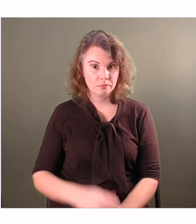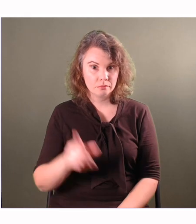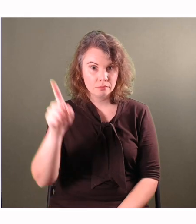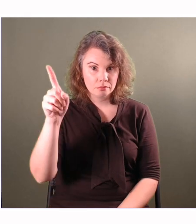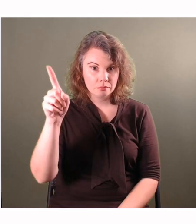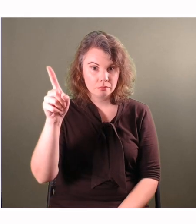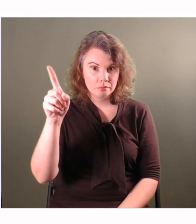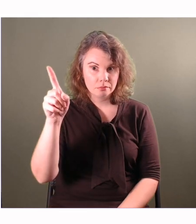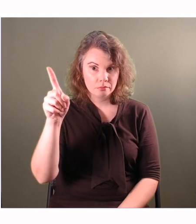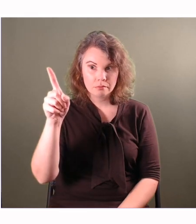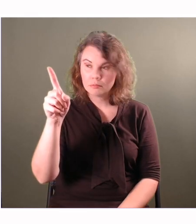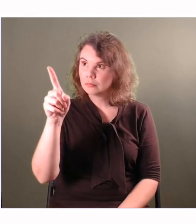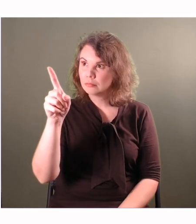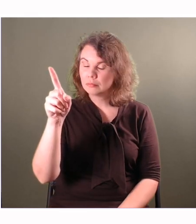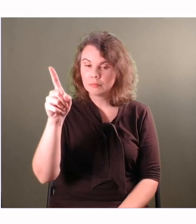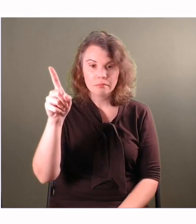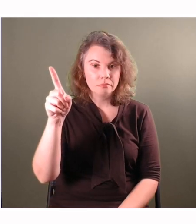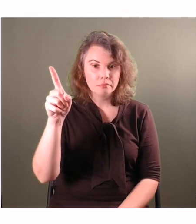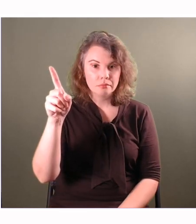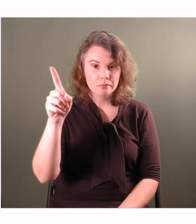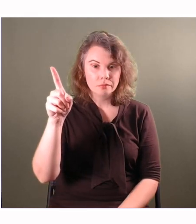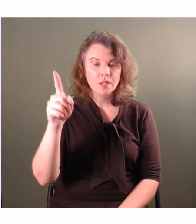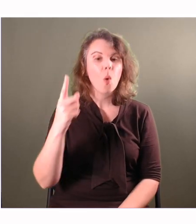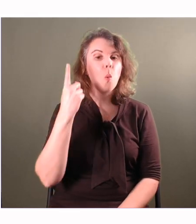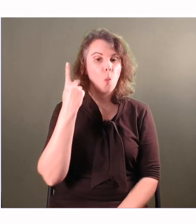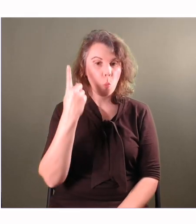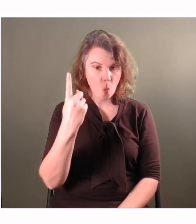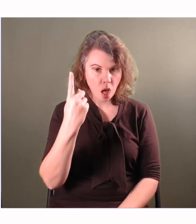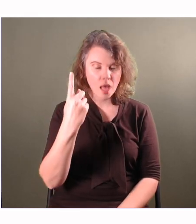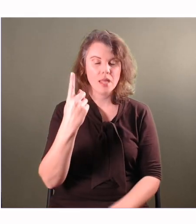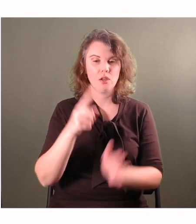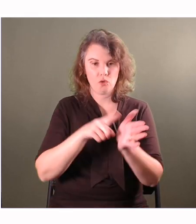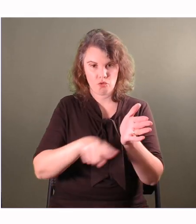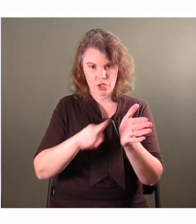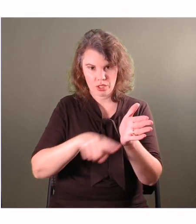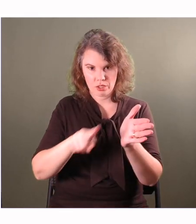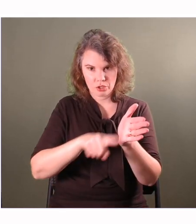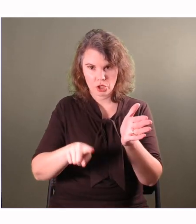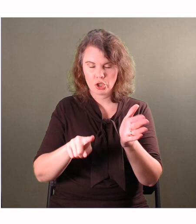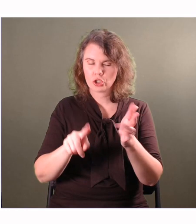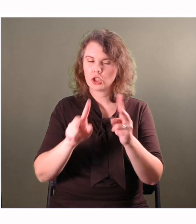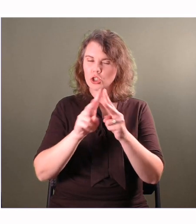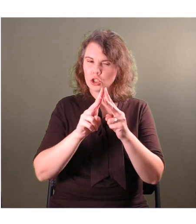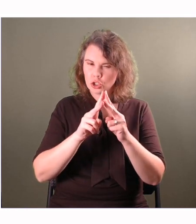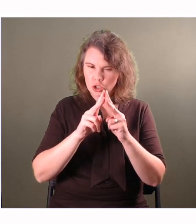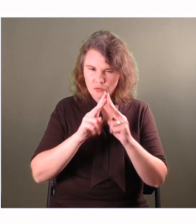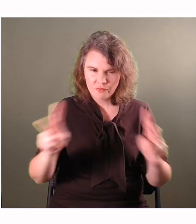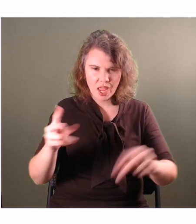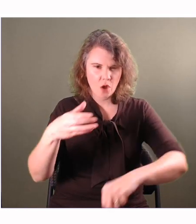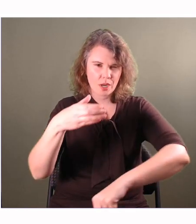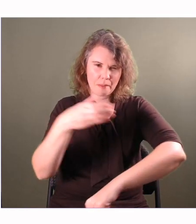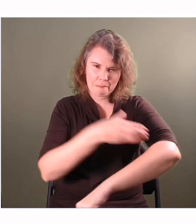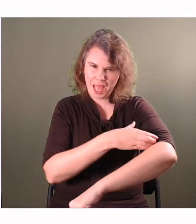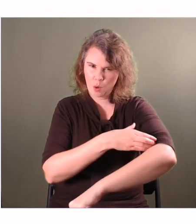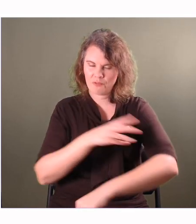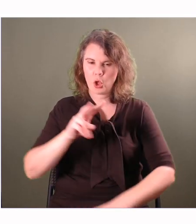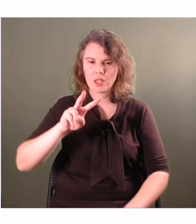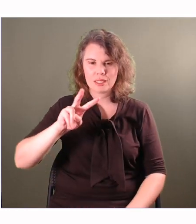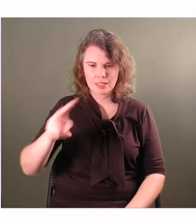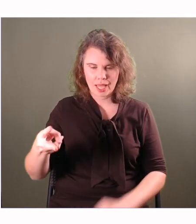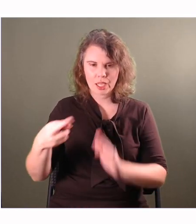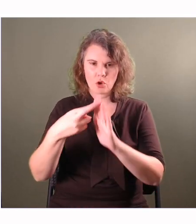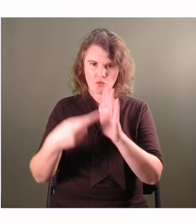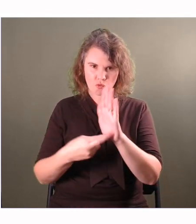Up there, there is one study that showed very powerful second-order